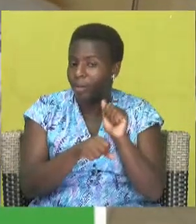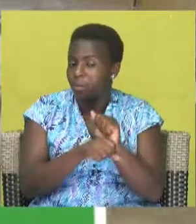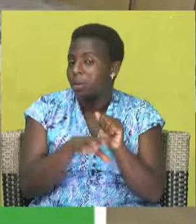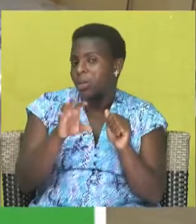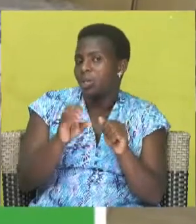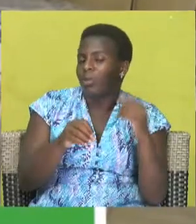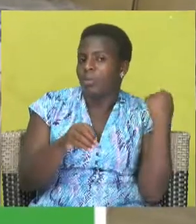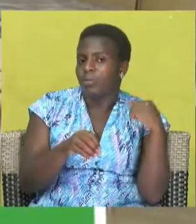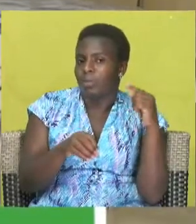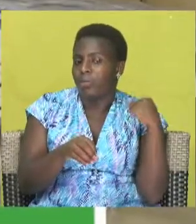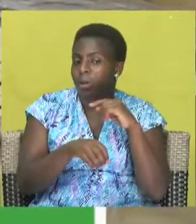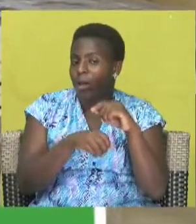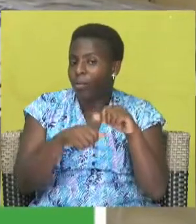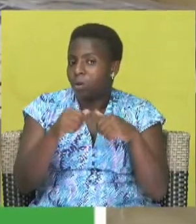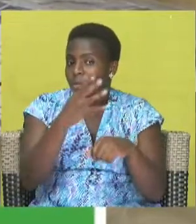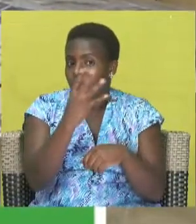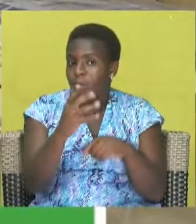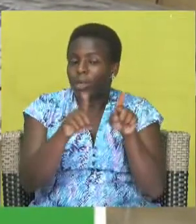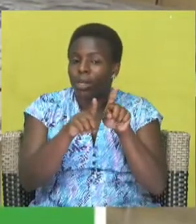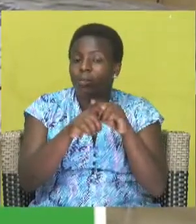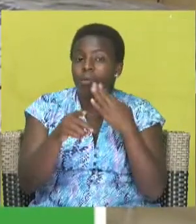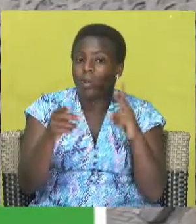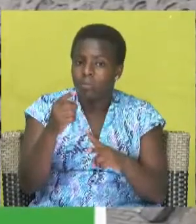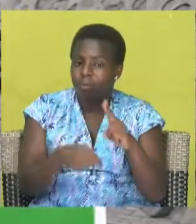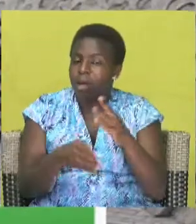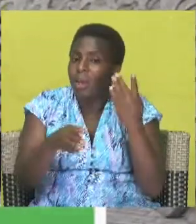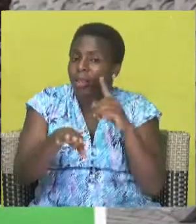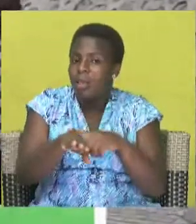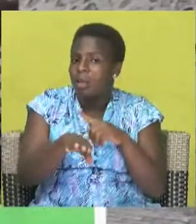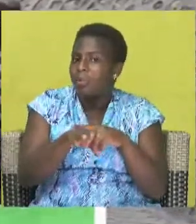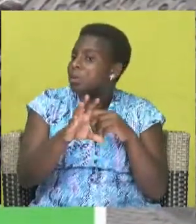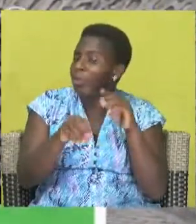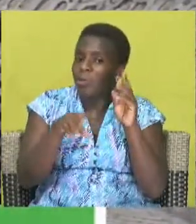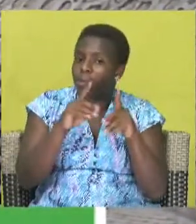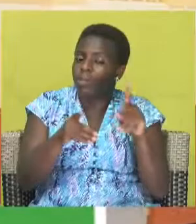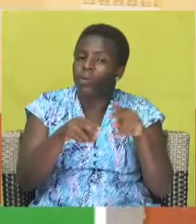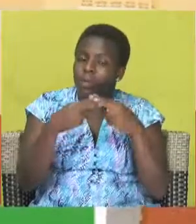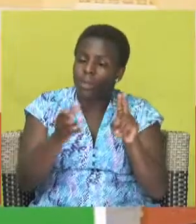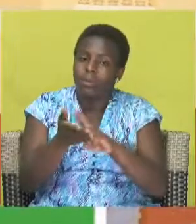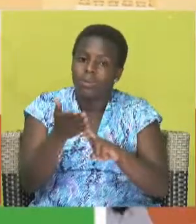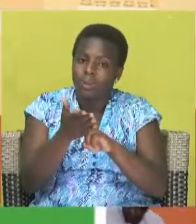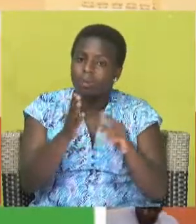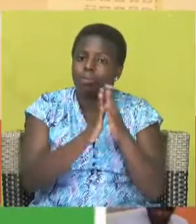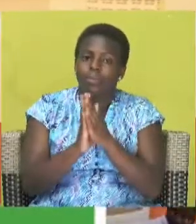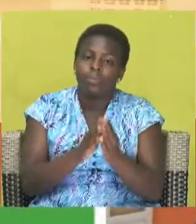amarwaro garukwingana nanigije kutongozwa ho mu butongoresha hayona rero abantu batandike kugakoreza gasha kwa Simon Ayamba